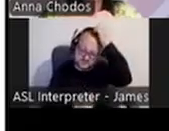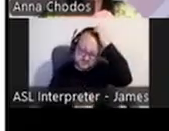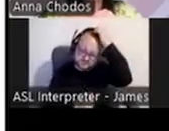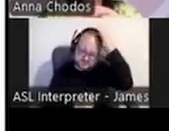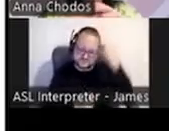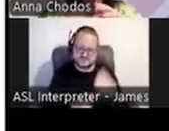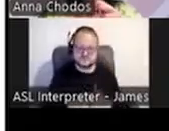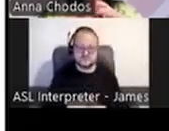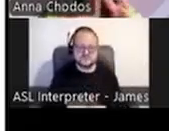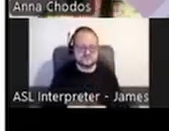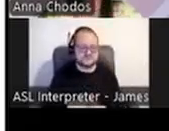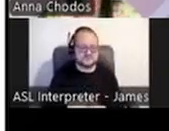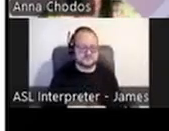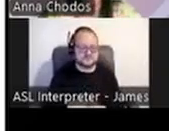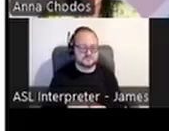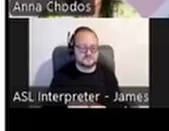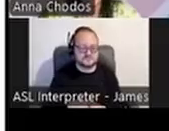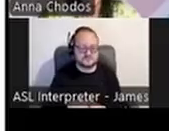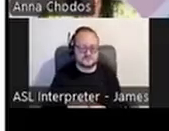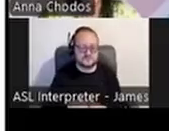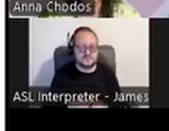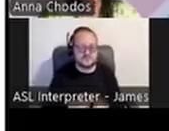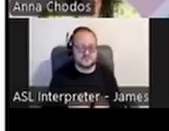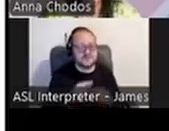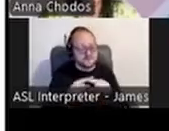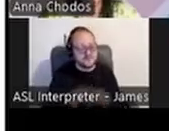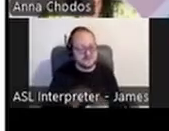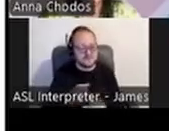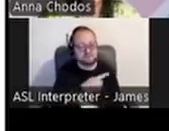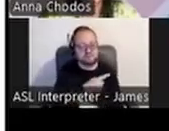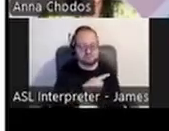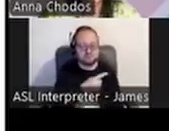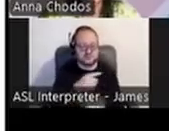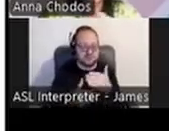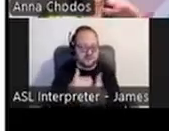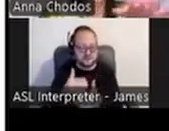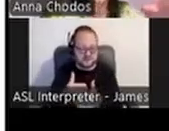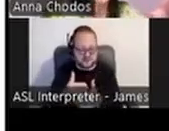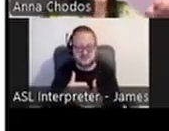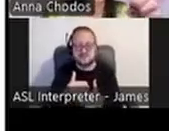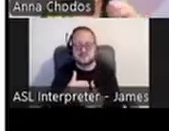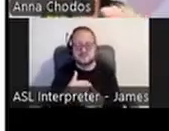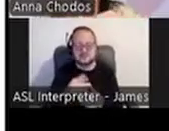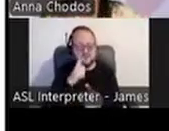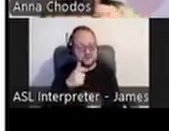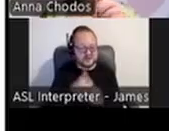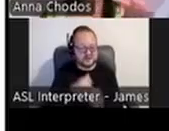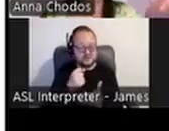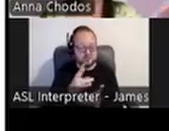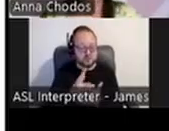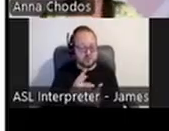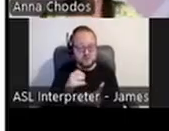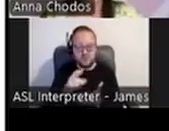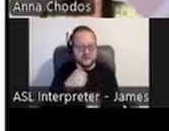outside of the norm process, or sort of an idiosyncratic process for each social worker or each nurse or each